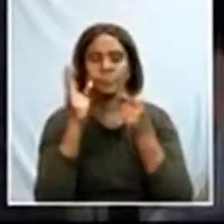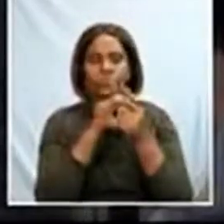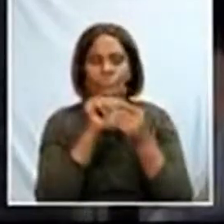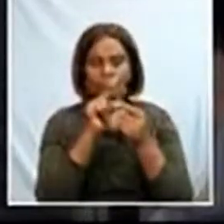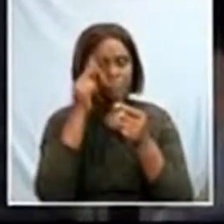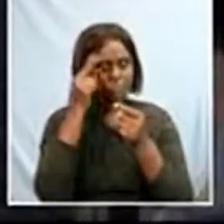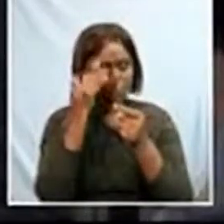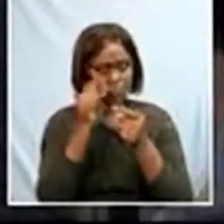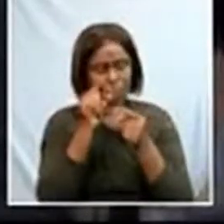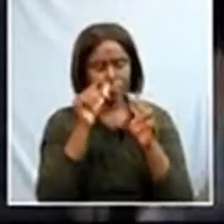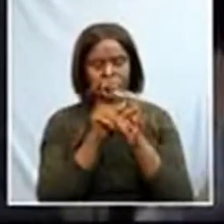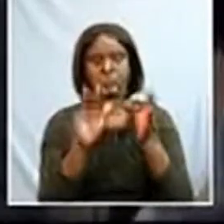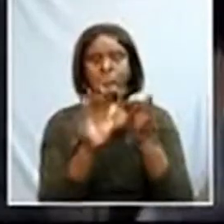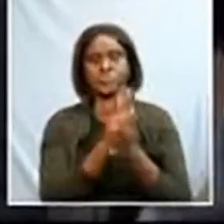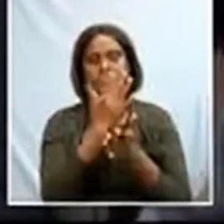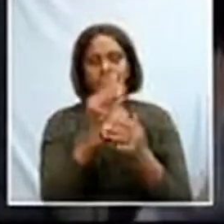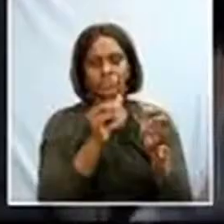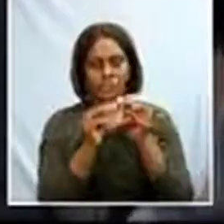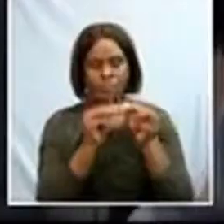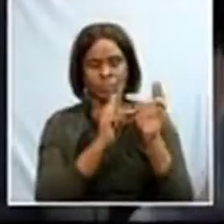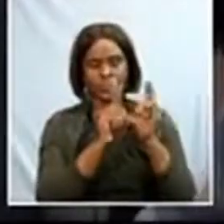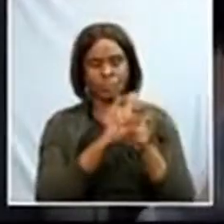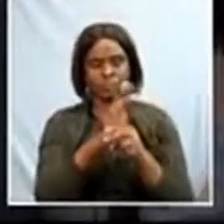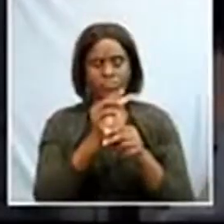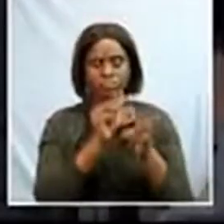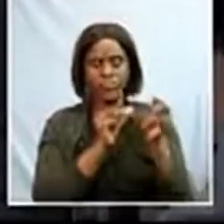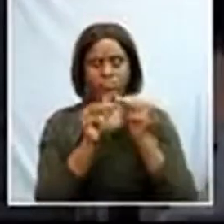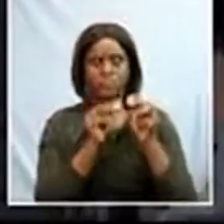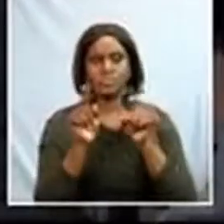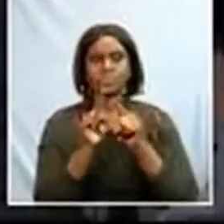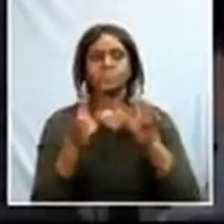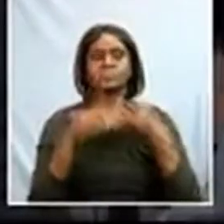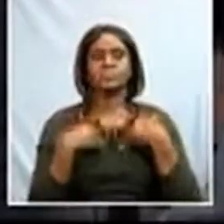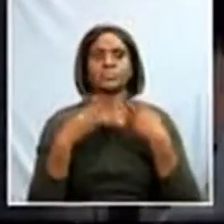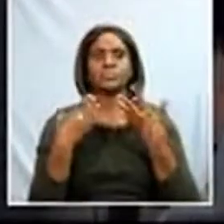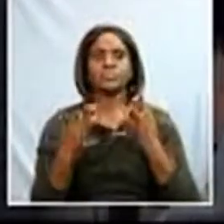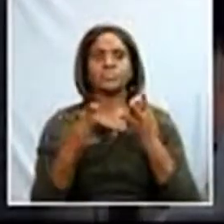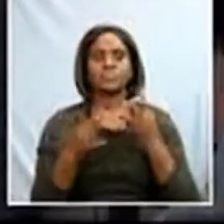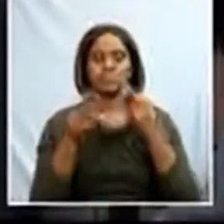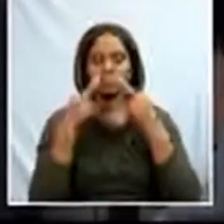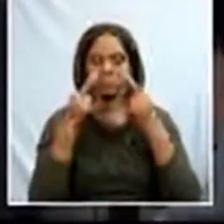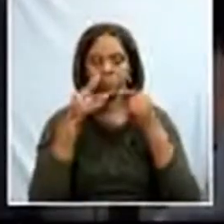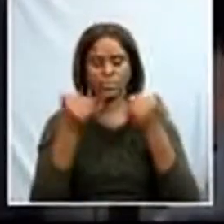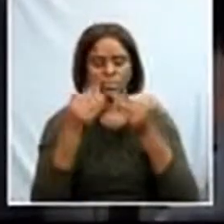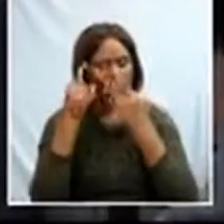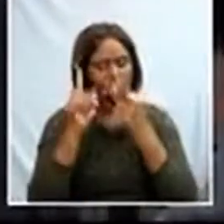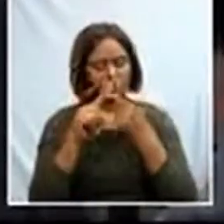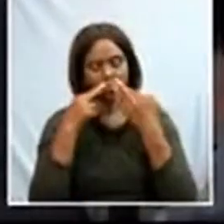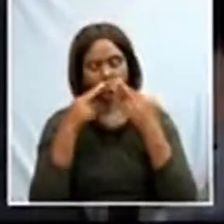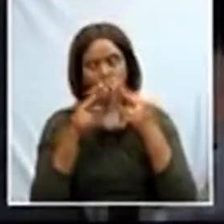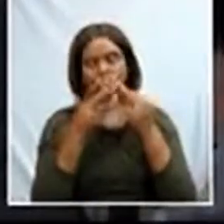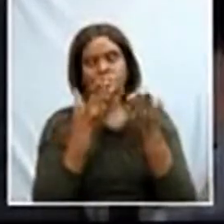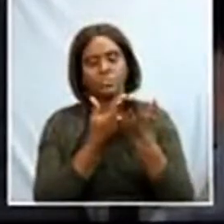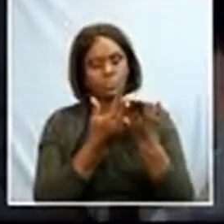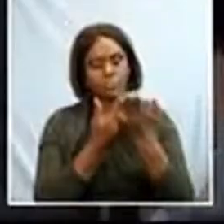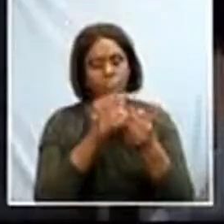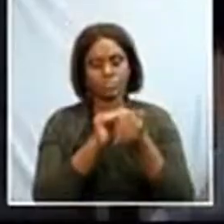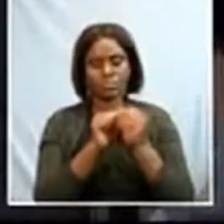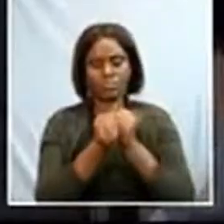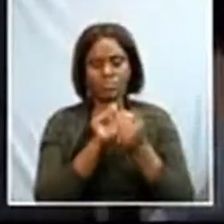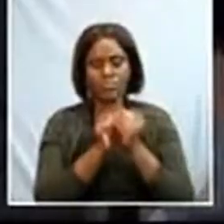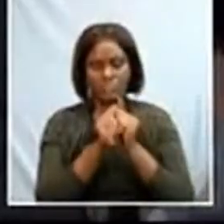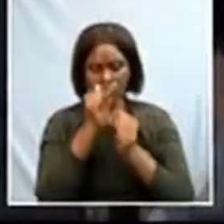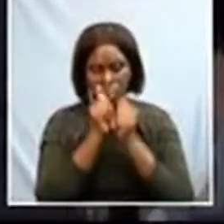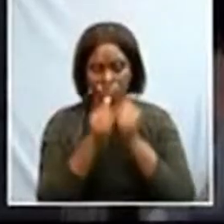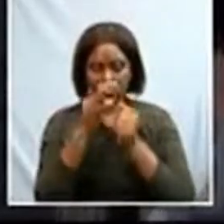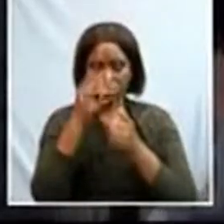the reason is on page 5, management response. You're saying management acknowledges the findings, wishes to submit that the cause of query is due